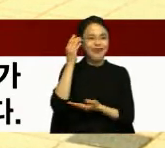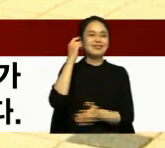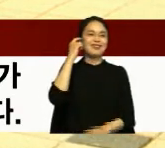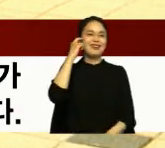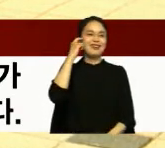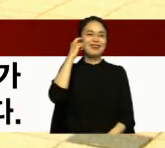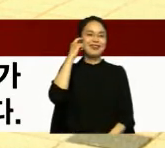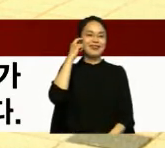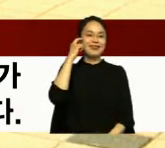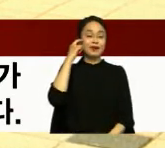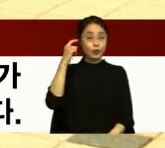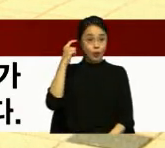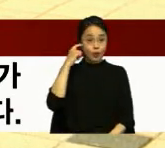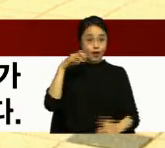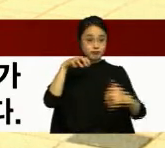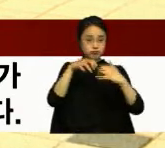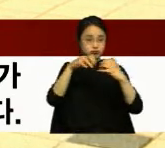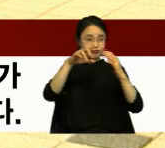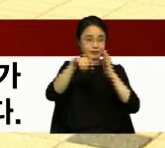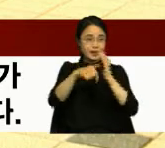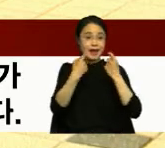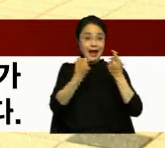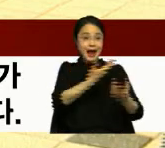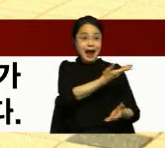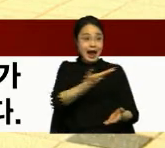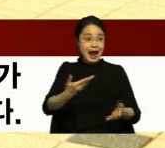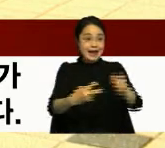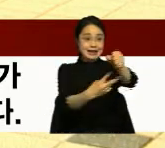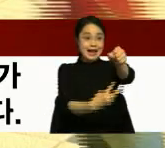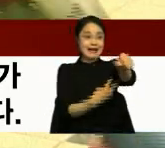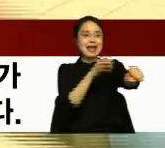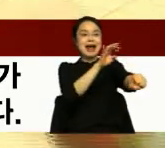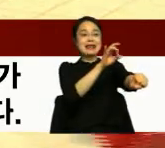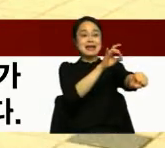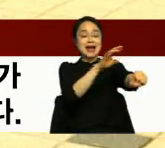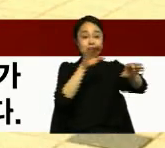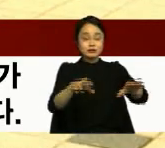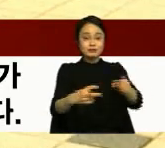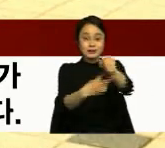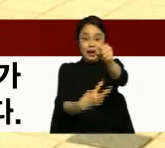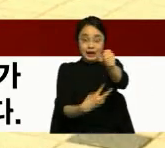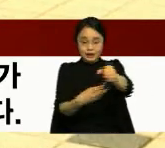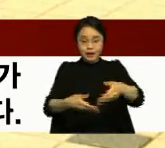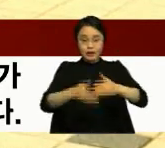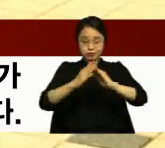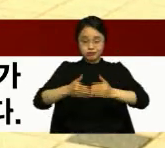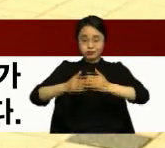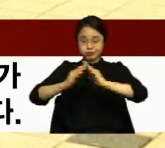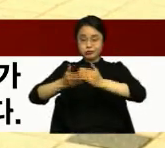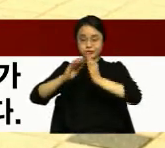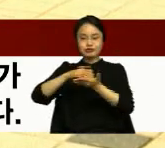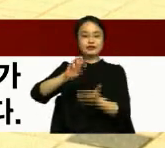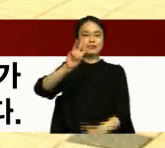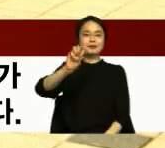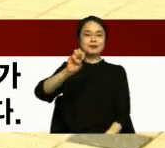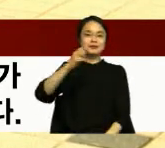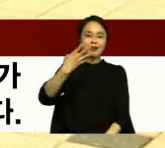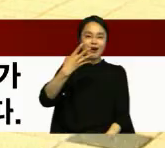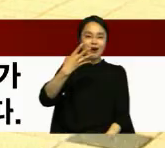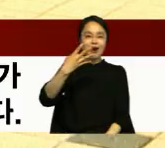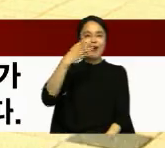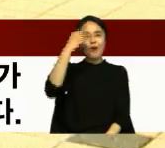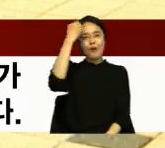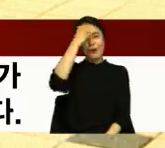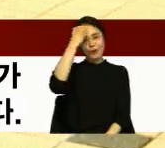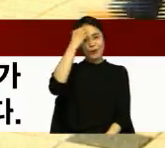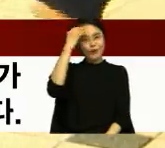When we got into Seoul, there was only one bridge across the river, and that was been blown up. Now there's 34 bridges or